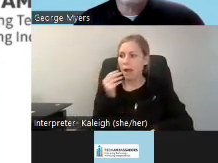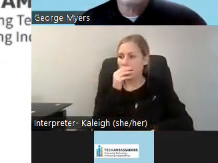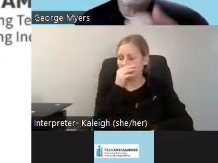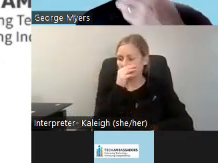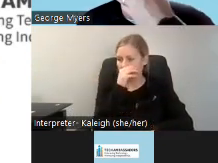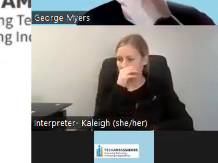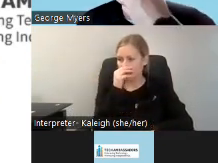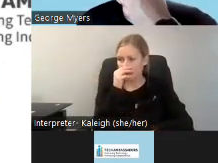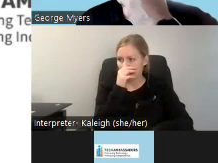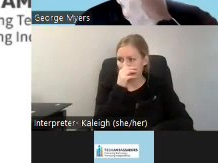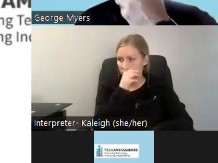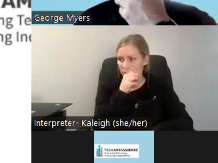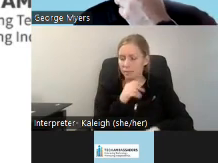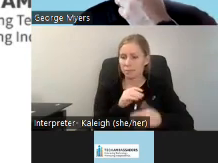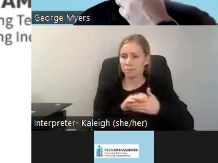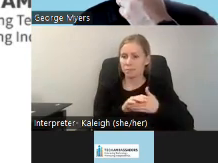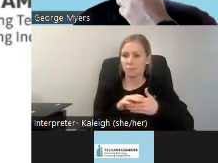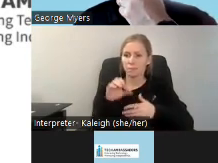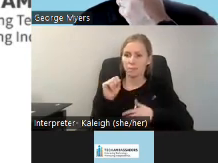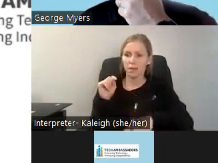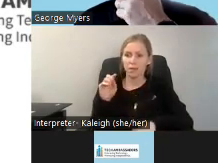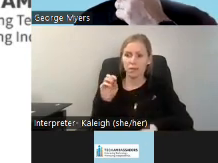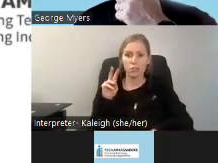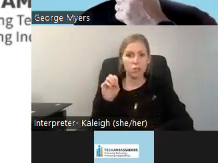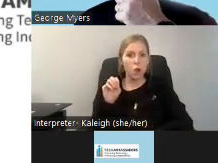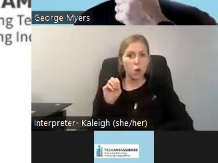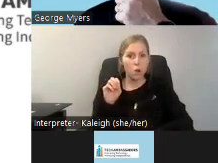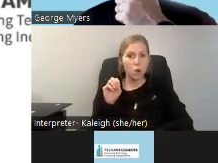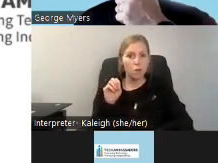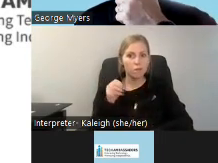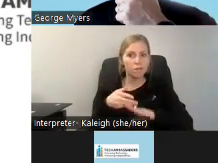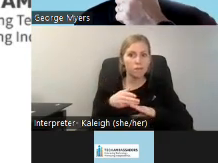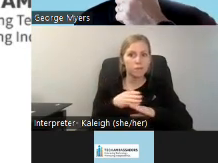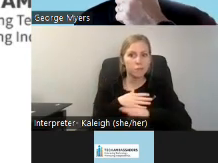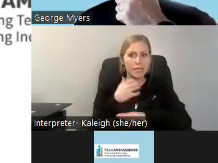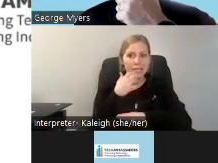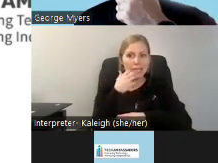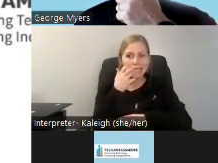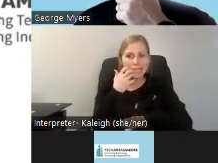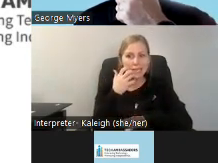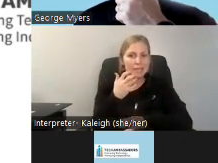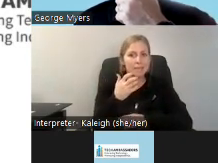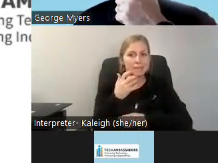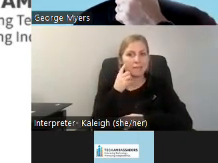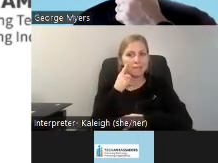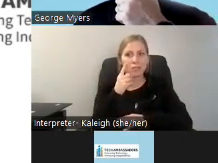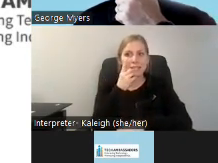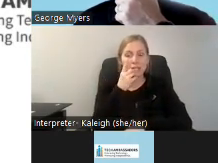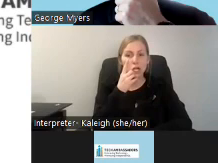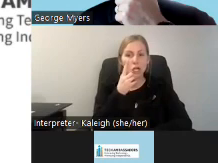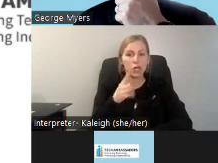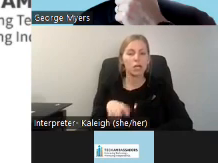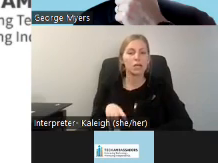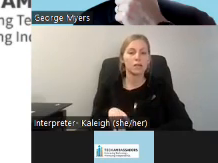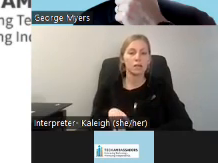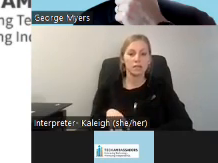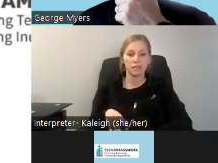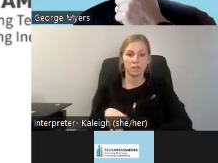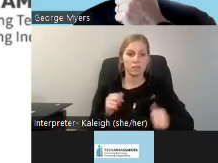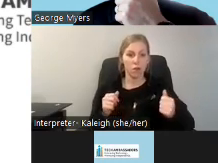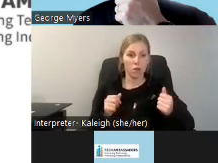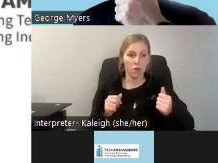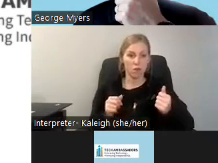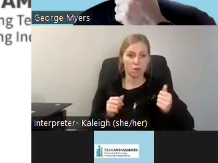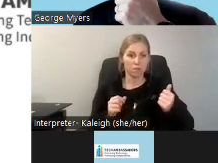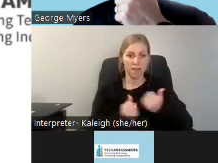the like stove like preheated for dinner, all that can